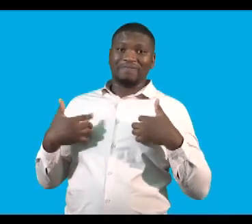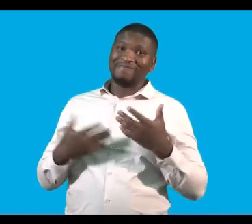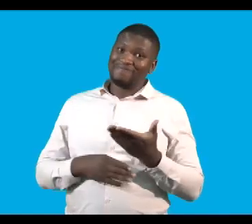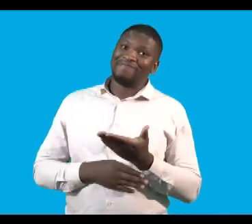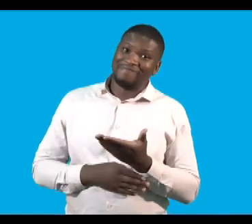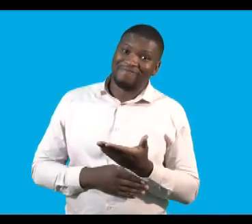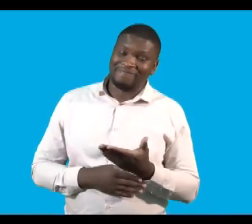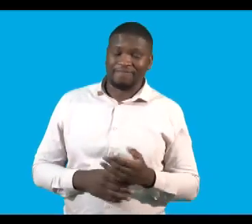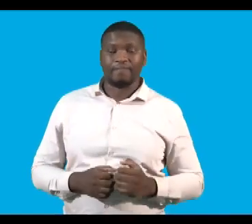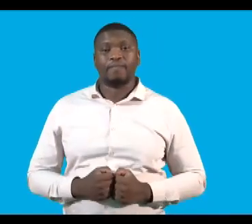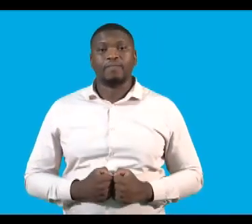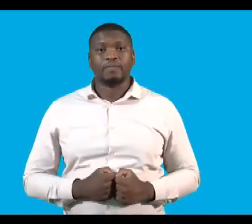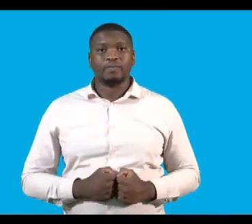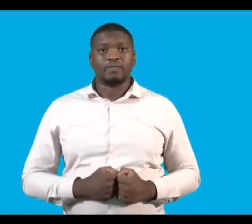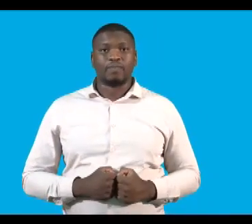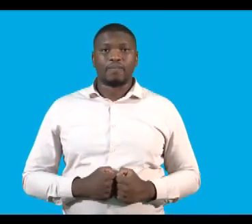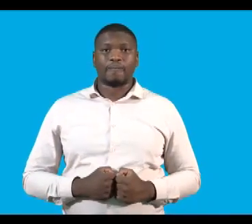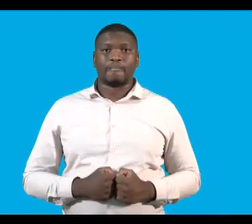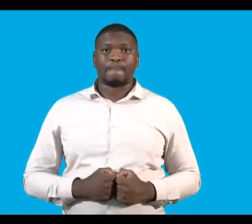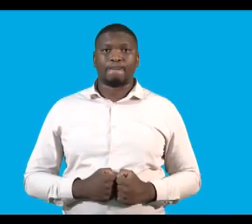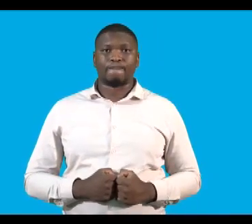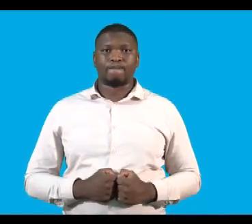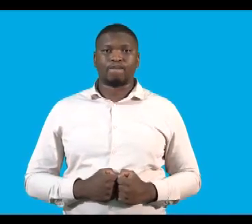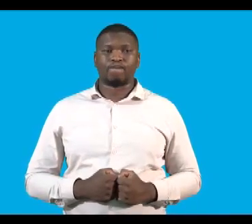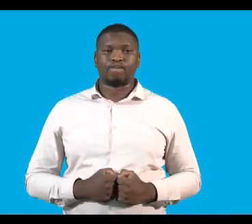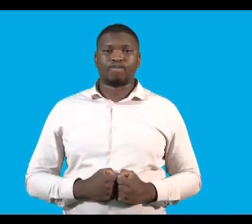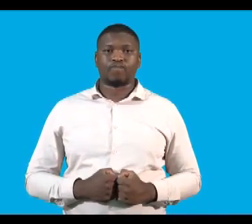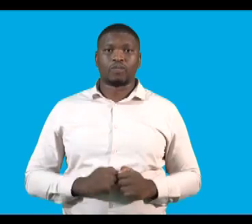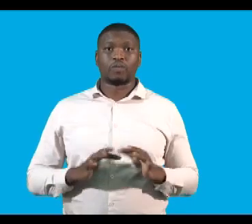throws away the list that he has created.